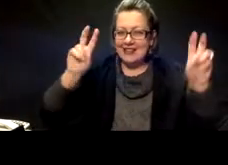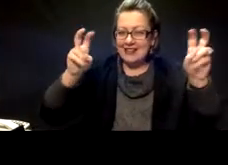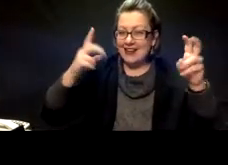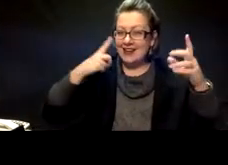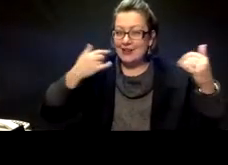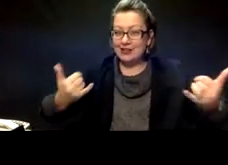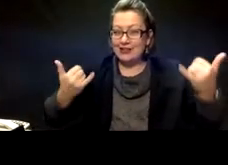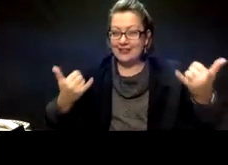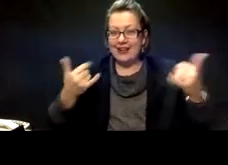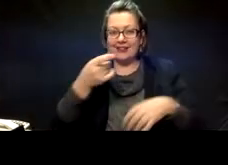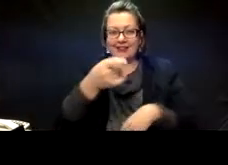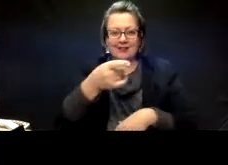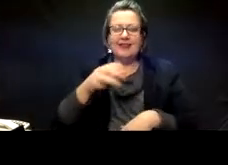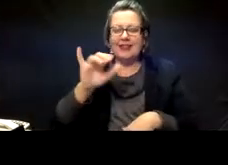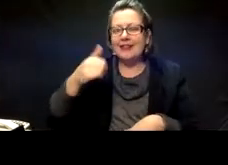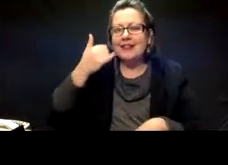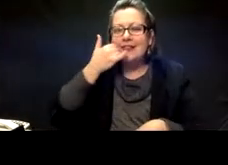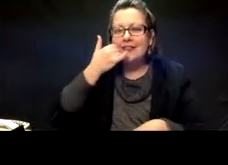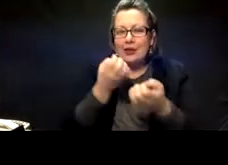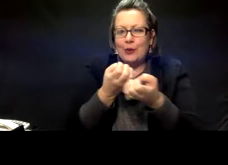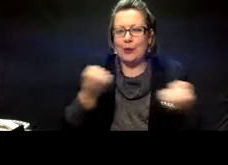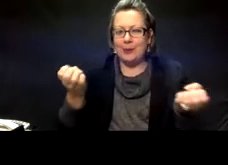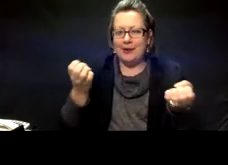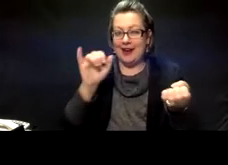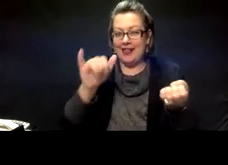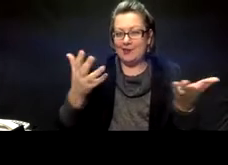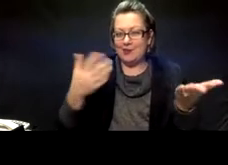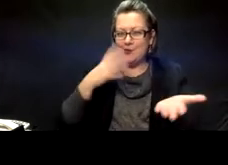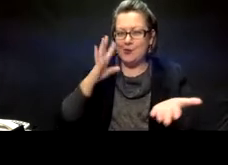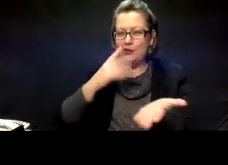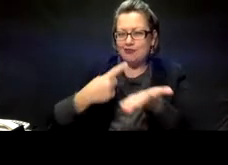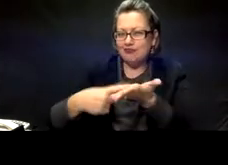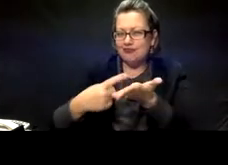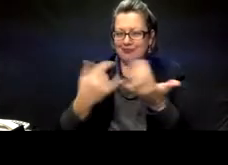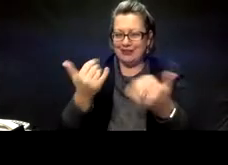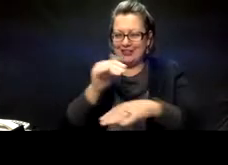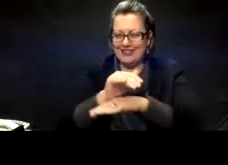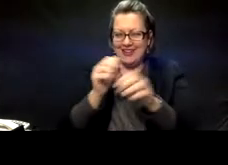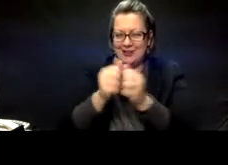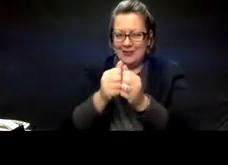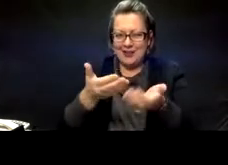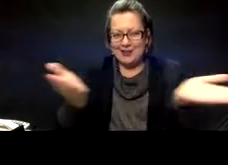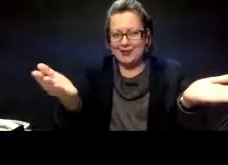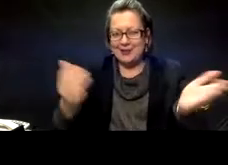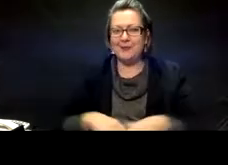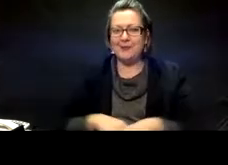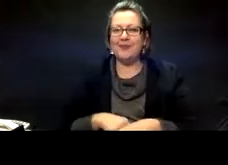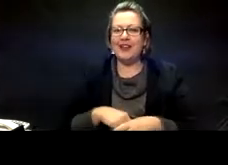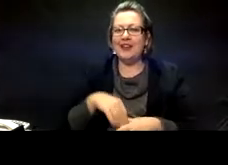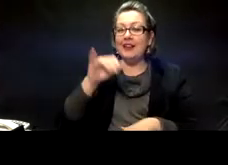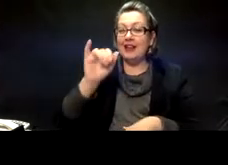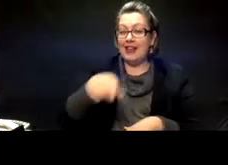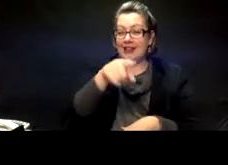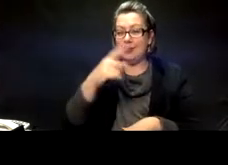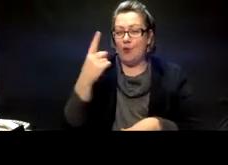All right. See, the title for today is the Telecommunications Equipment Program, which we're going to be talking